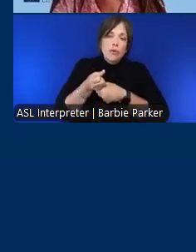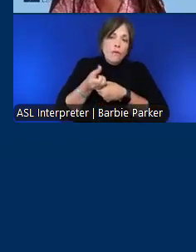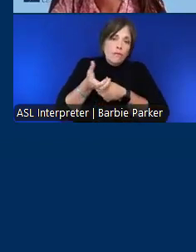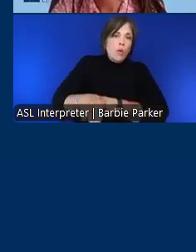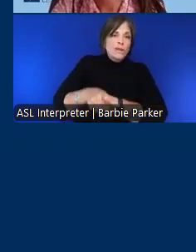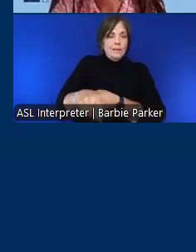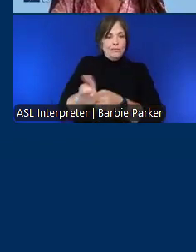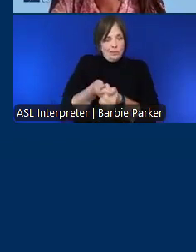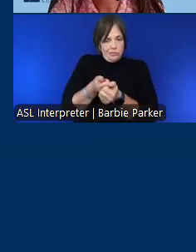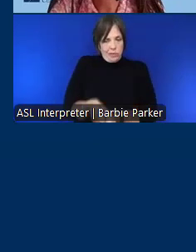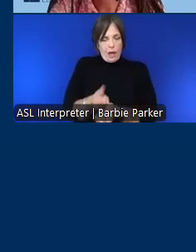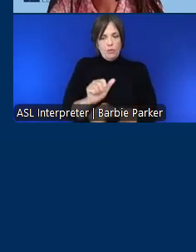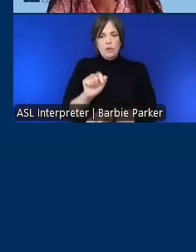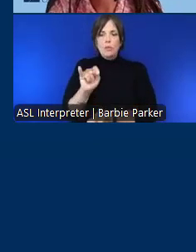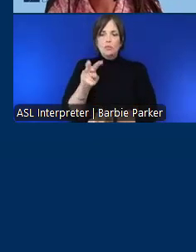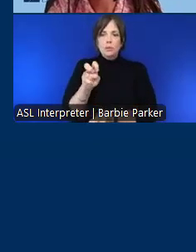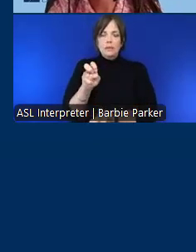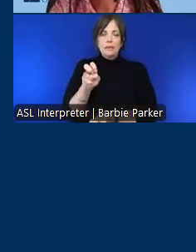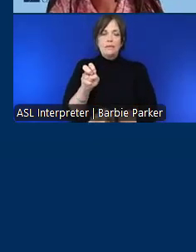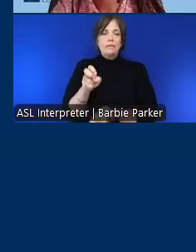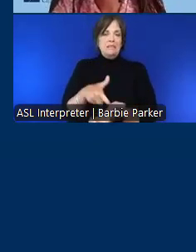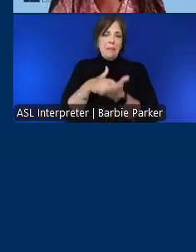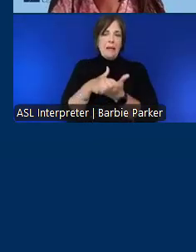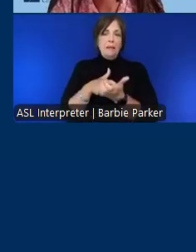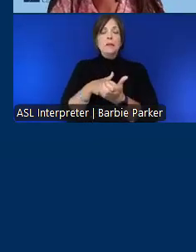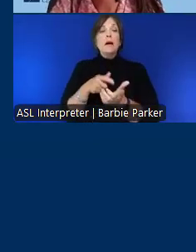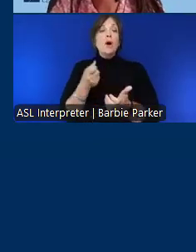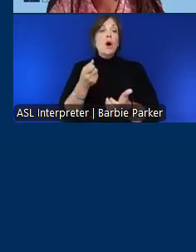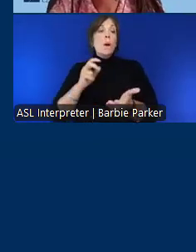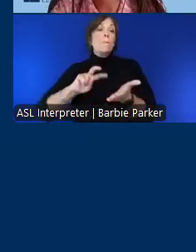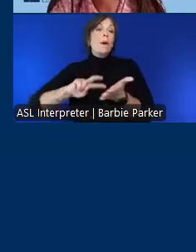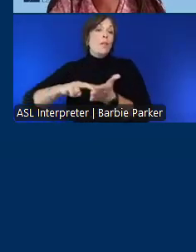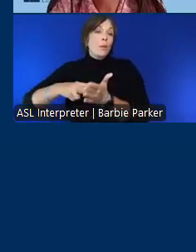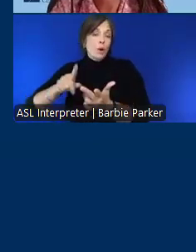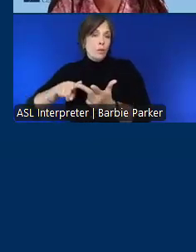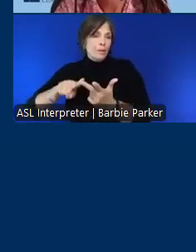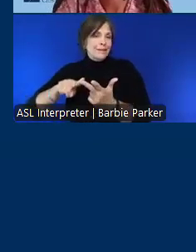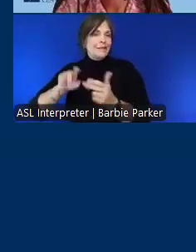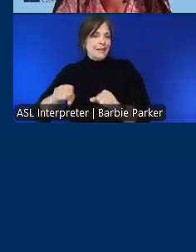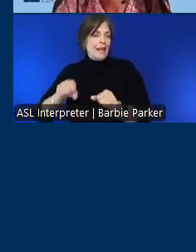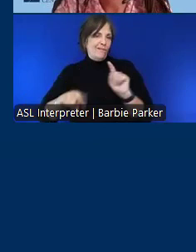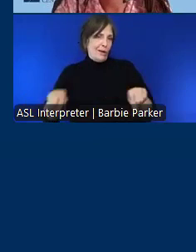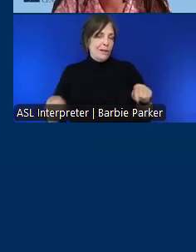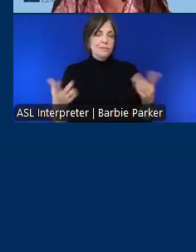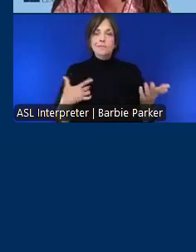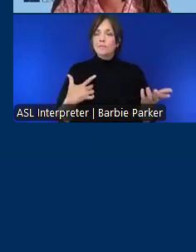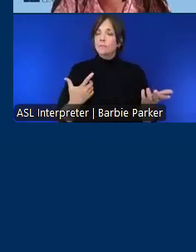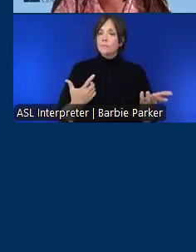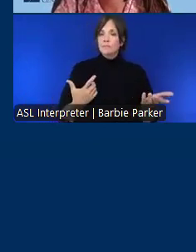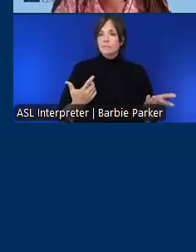demands. However, the purpose, you know, can vary, and at times the purpose is not